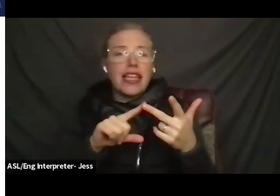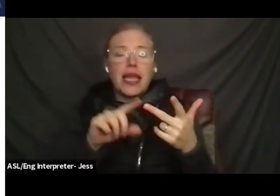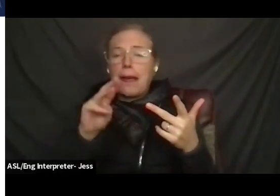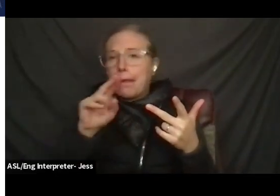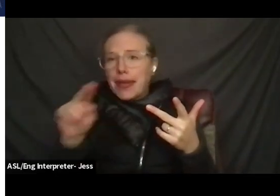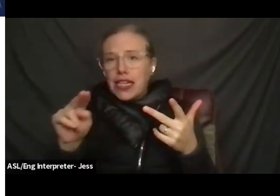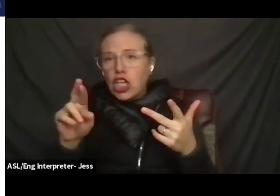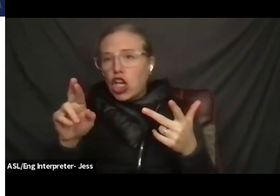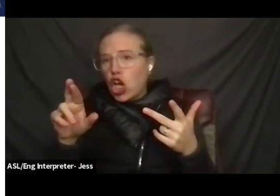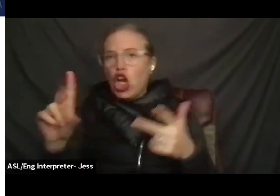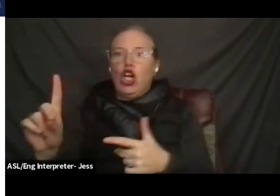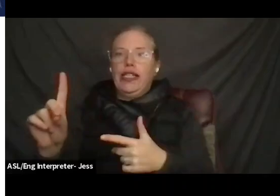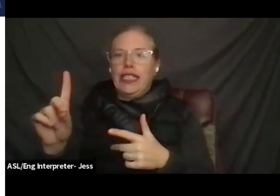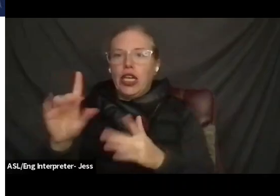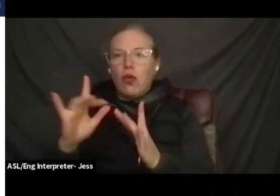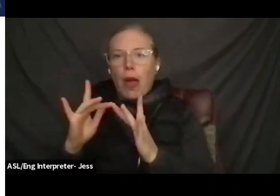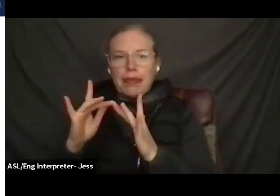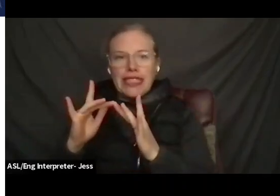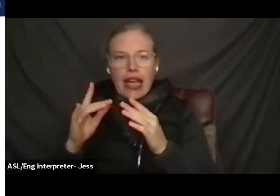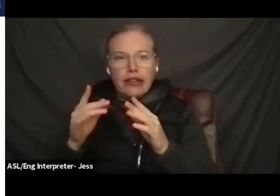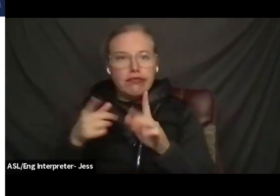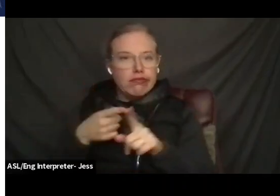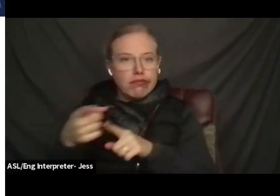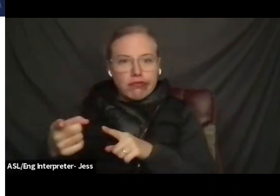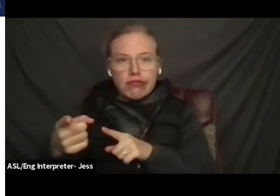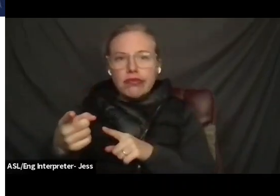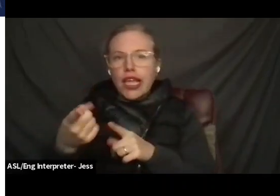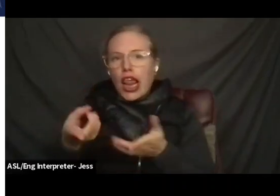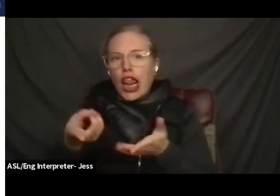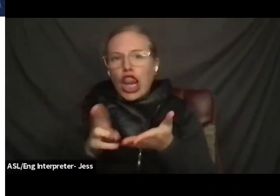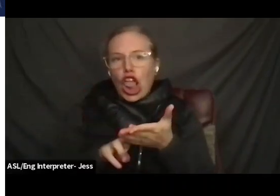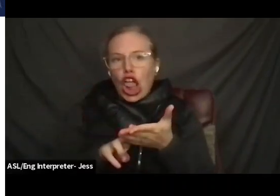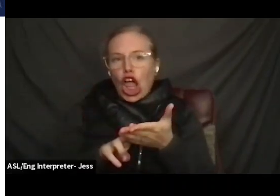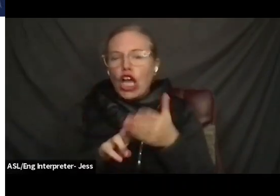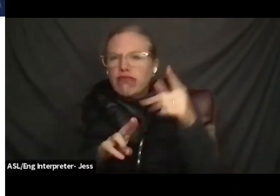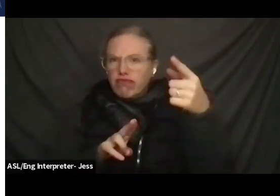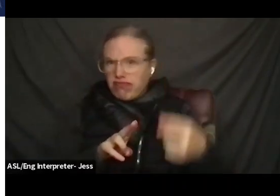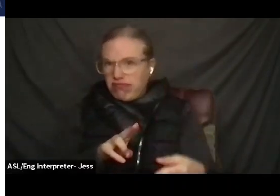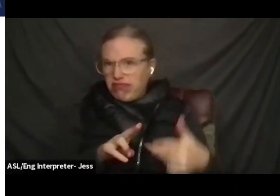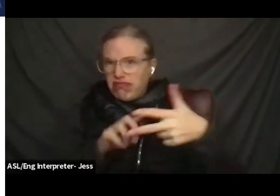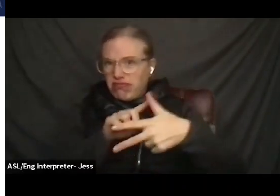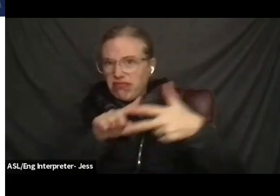Minnesota RD website. Just logging on to these will help